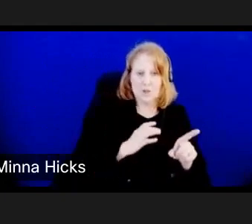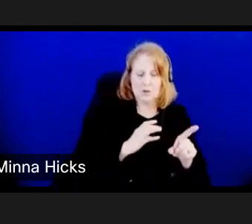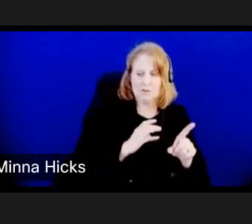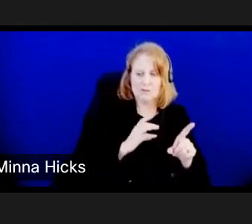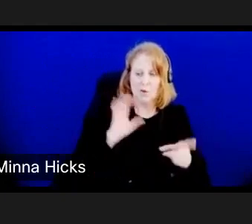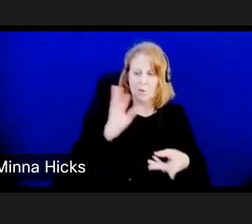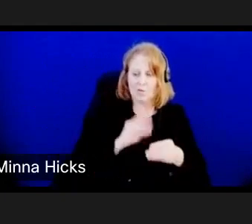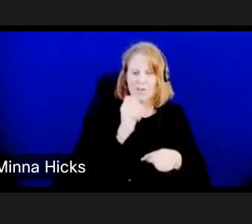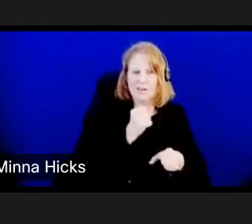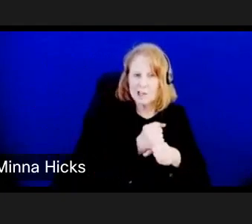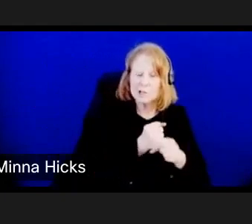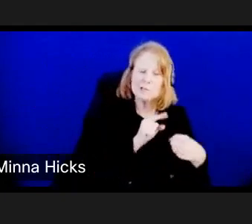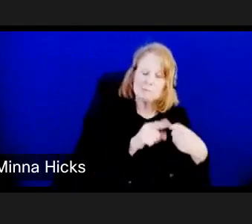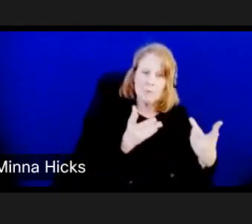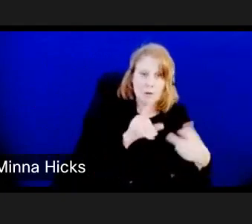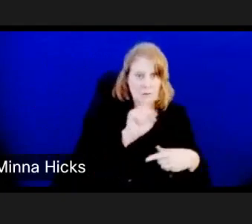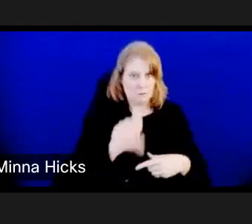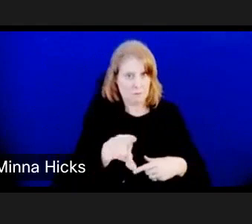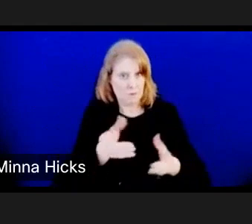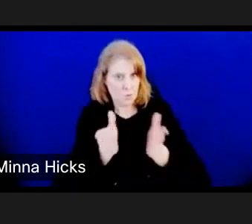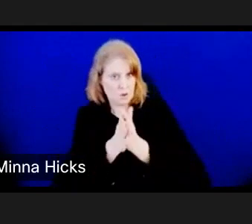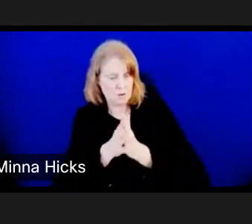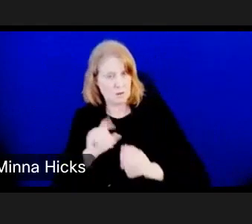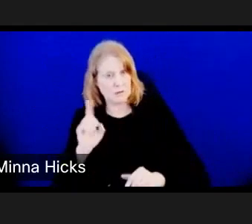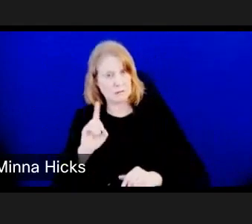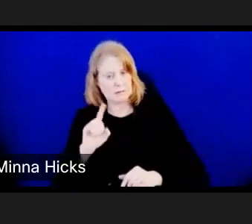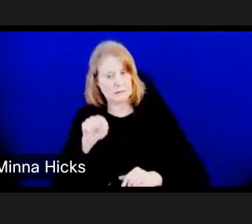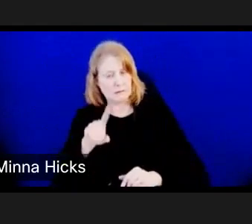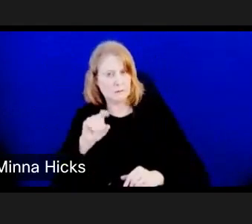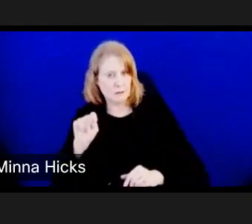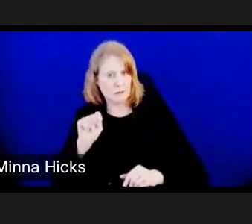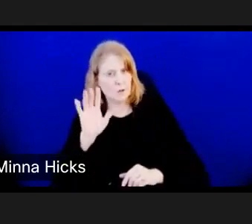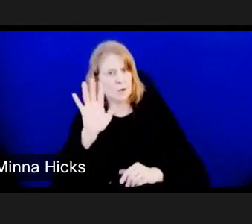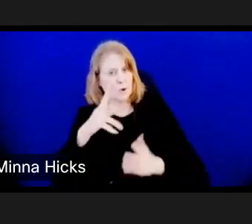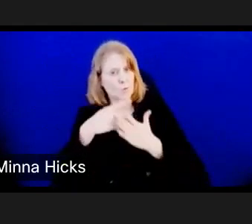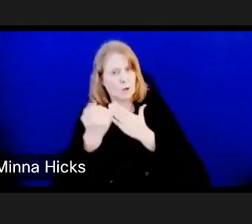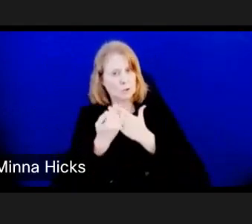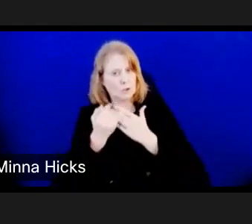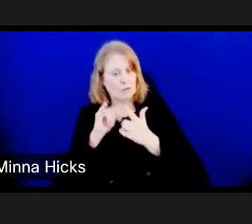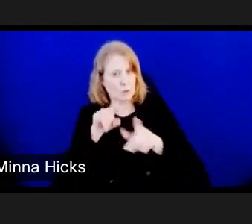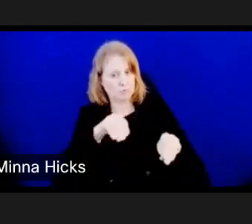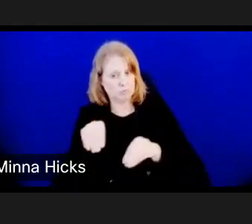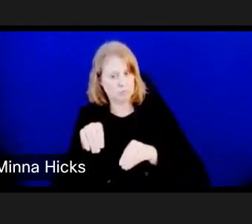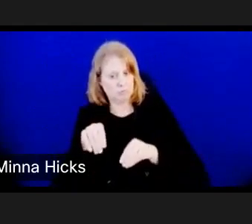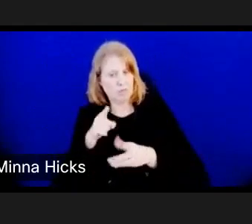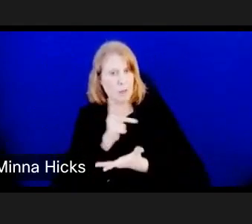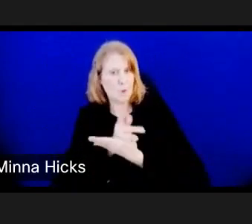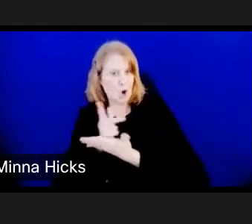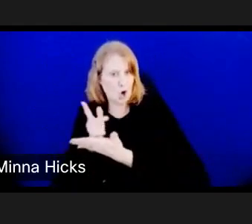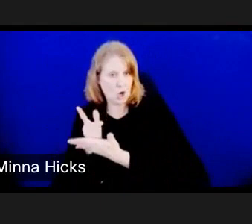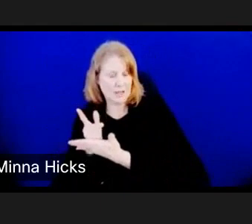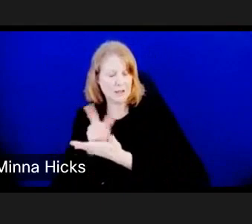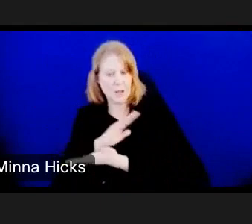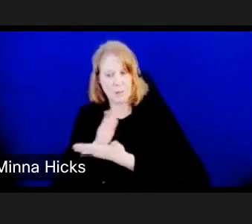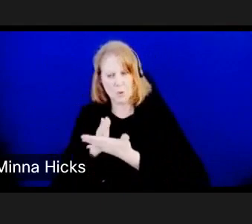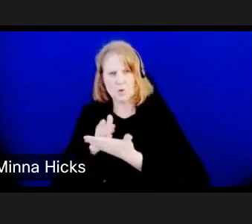also want to ask, is DDOT aware a lot of the program, the projects that you're installing, the parking enforcement component is a crucial part of those